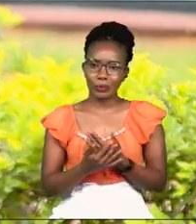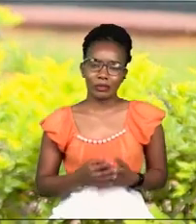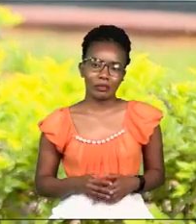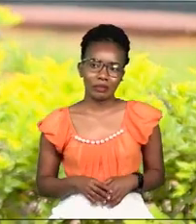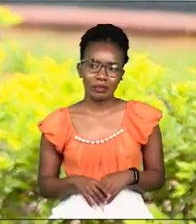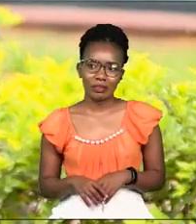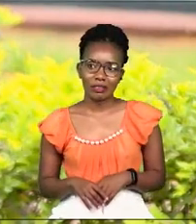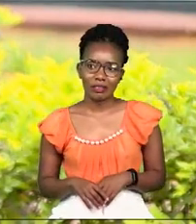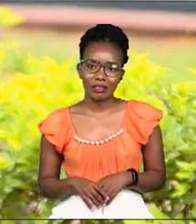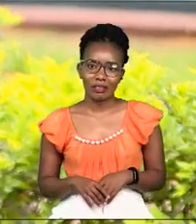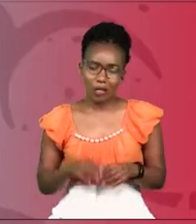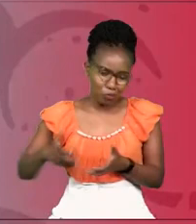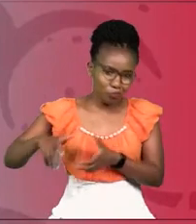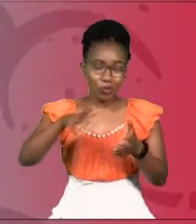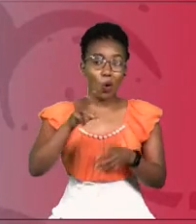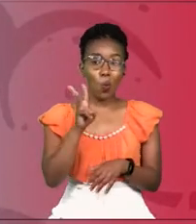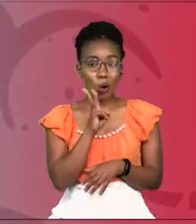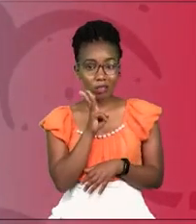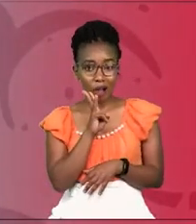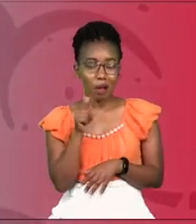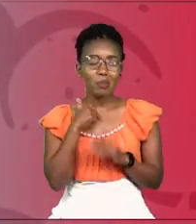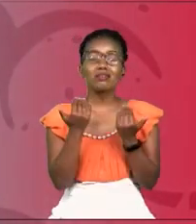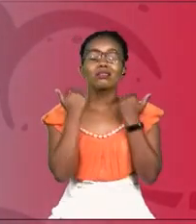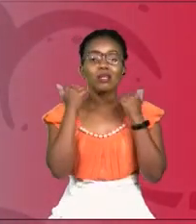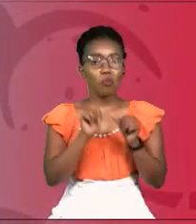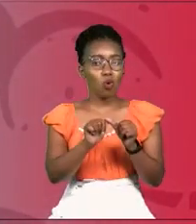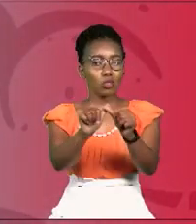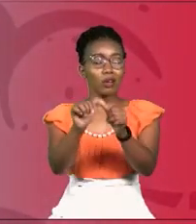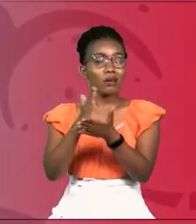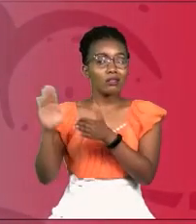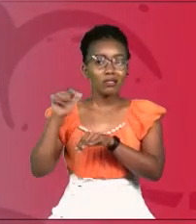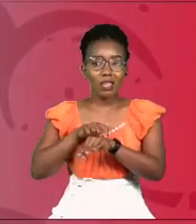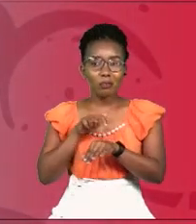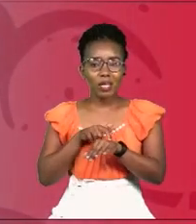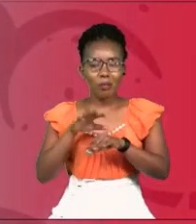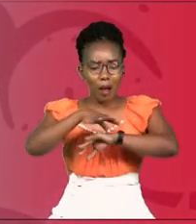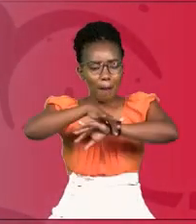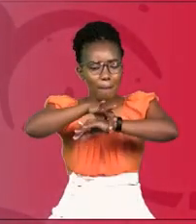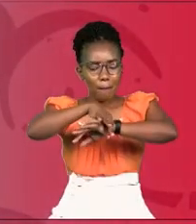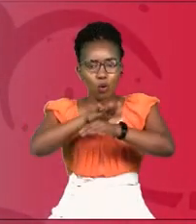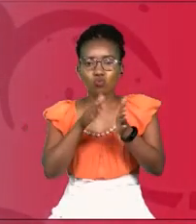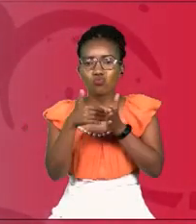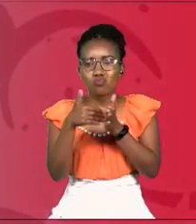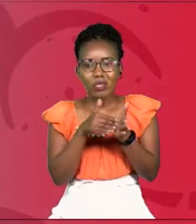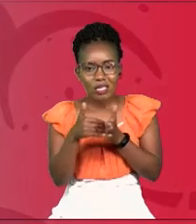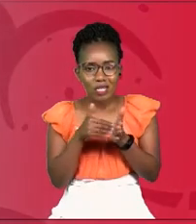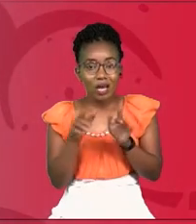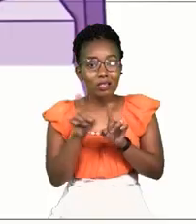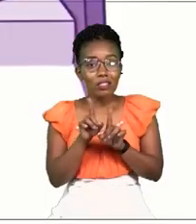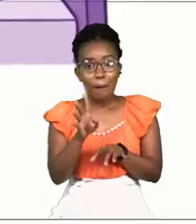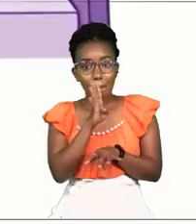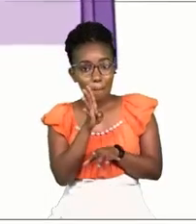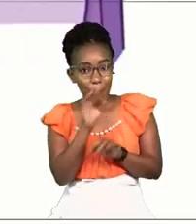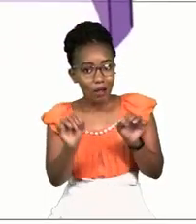put me in water, I just sleep. At times, Washira experiences weakening of the muscles and stammering that alerts